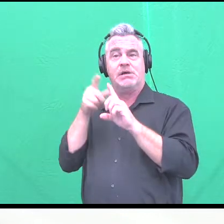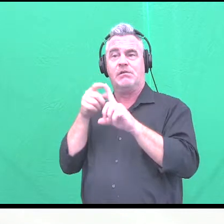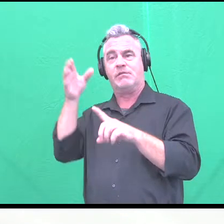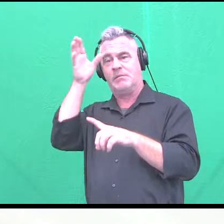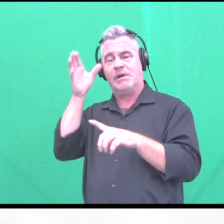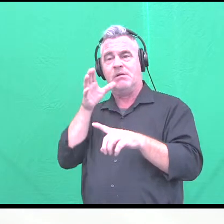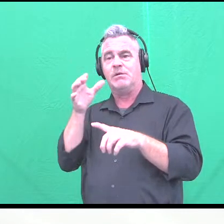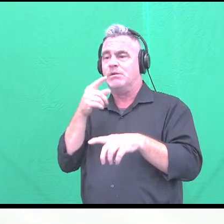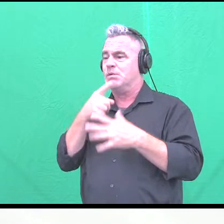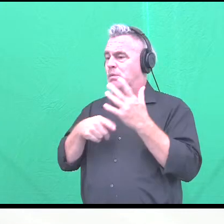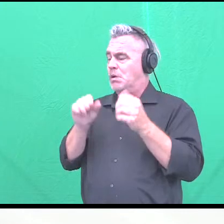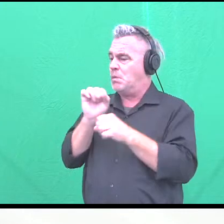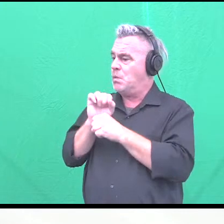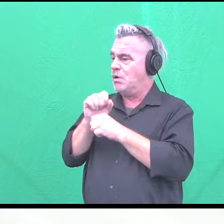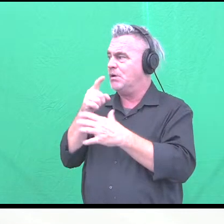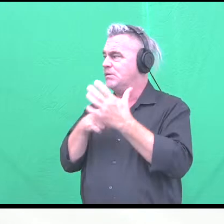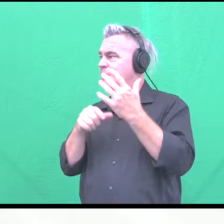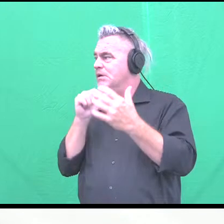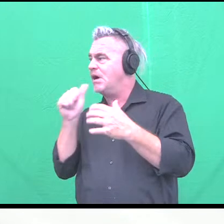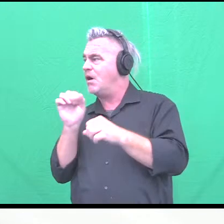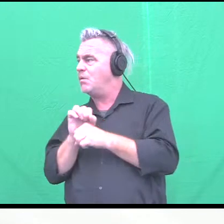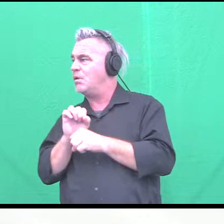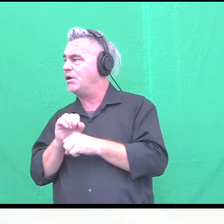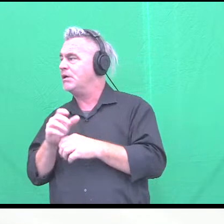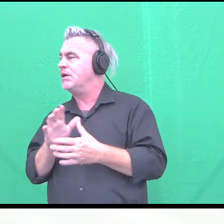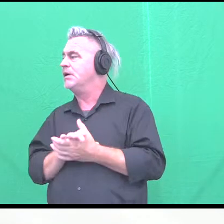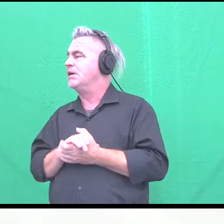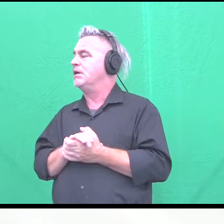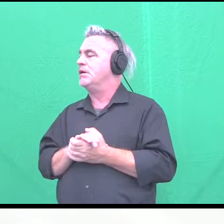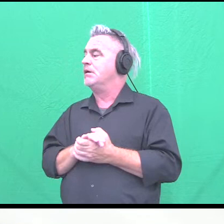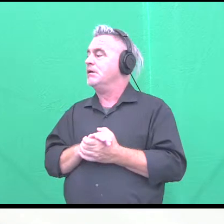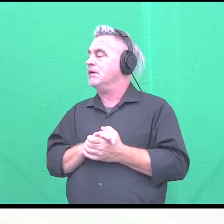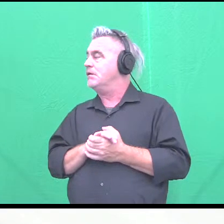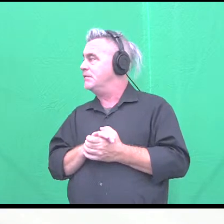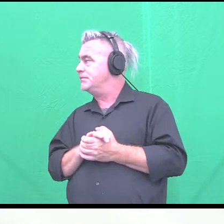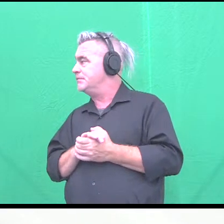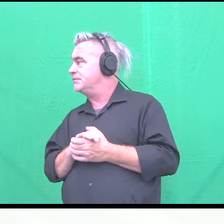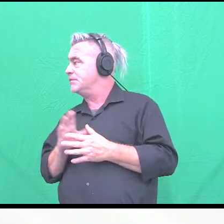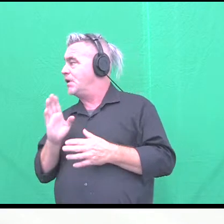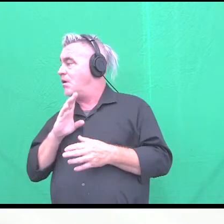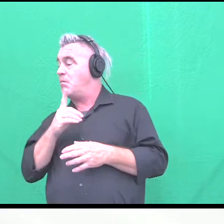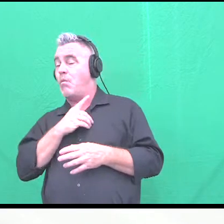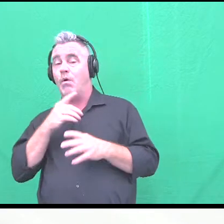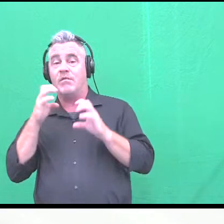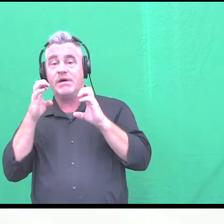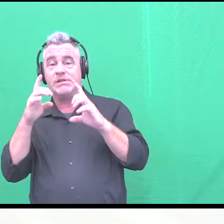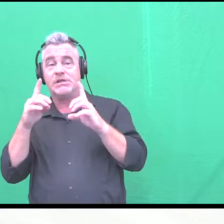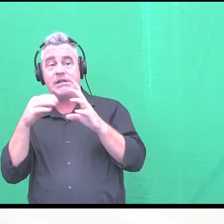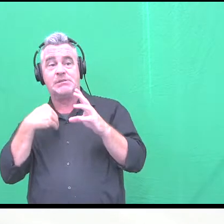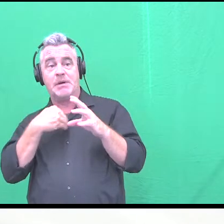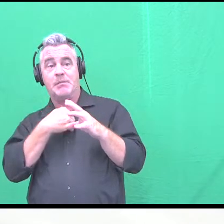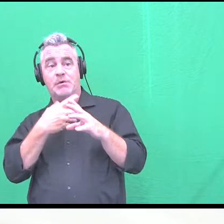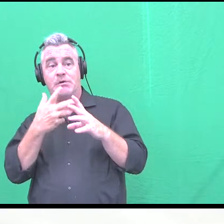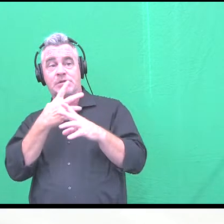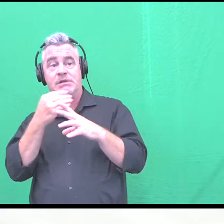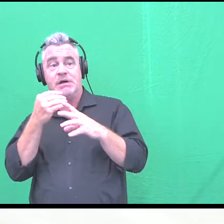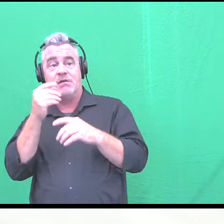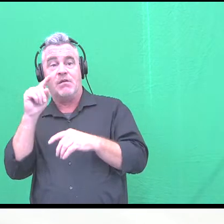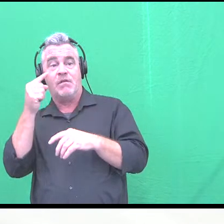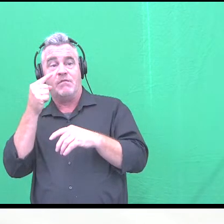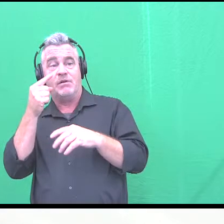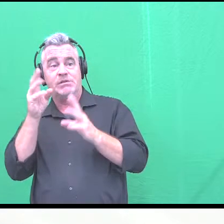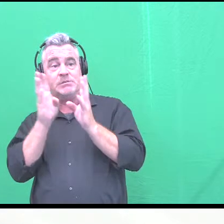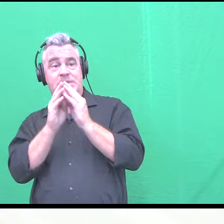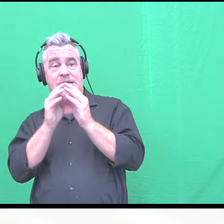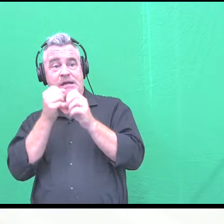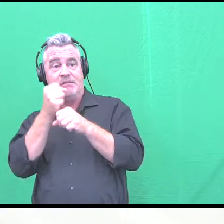not, for the superintendent and Board of Education member at the first meeting of the year, and some of